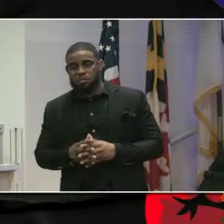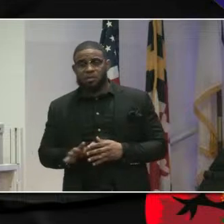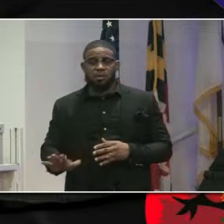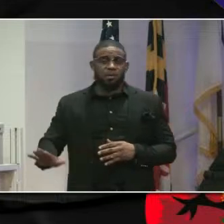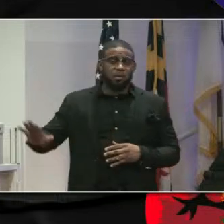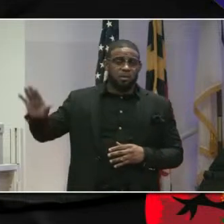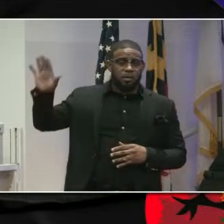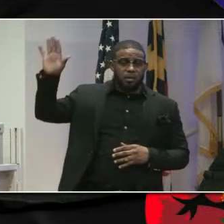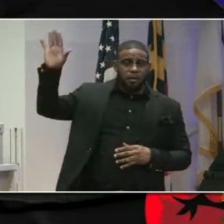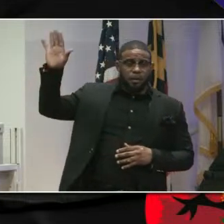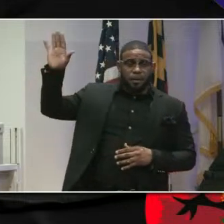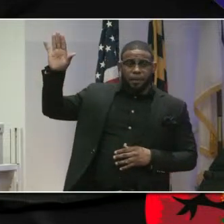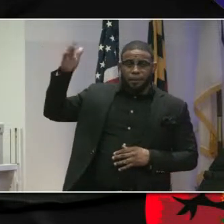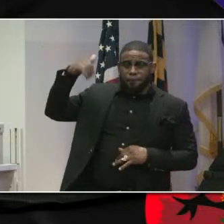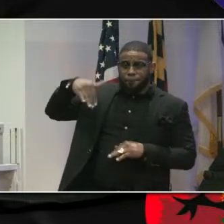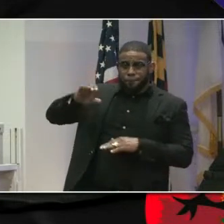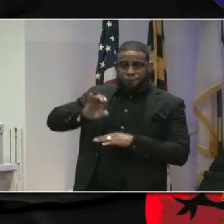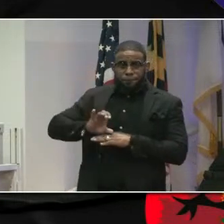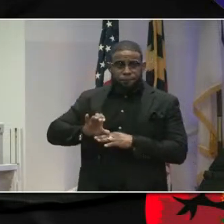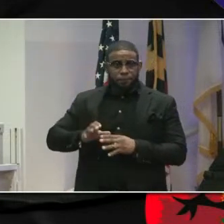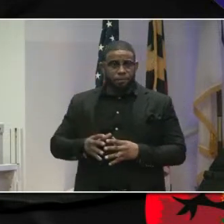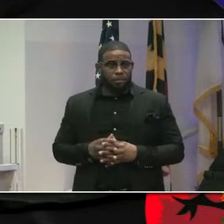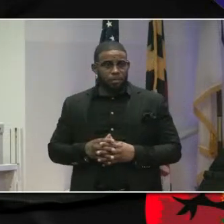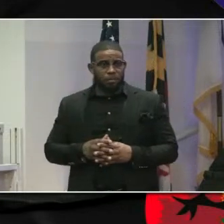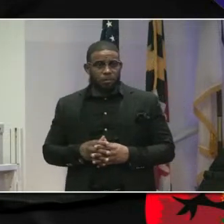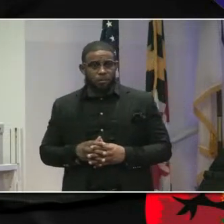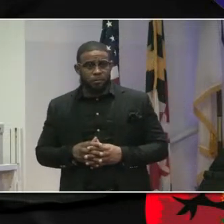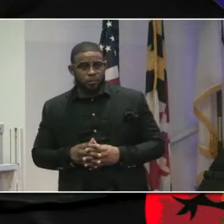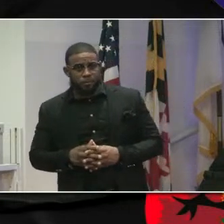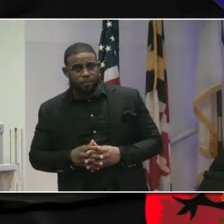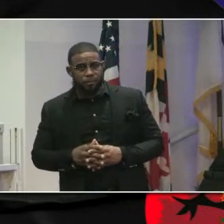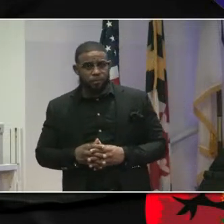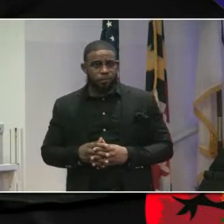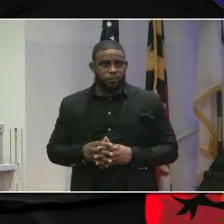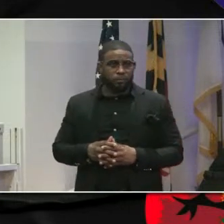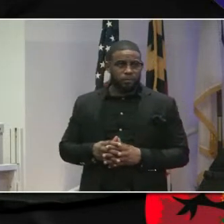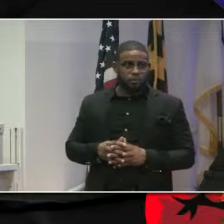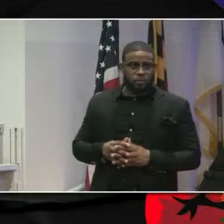raise your right hand, raise your right hand. If you're in the sanctuary, raise your right hand.